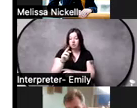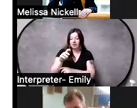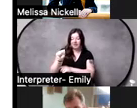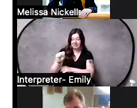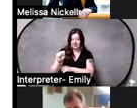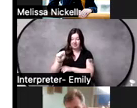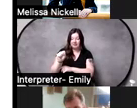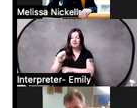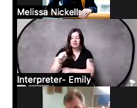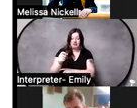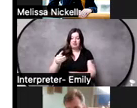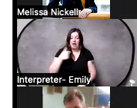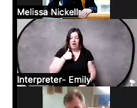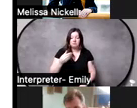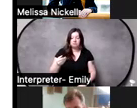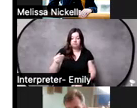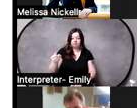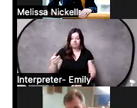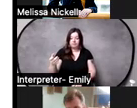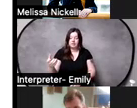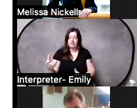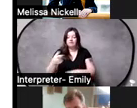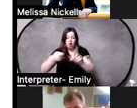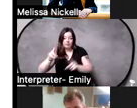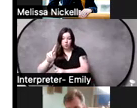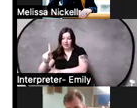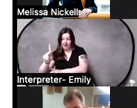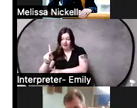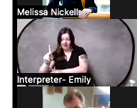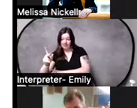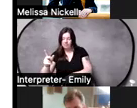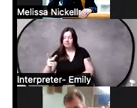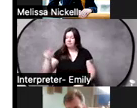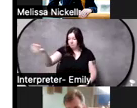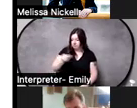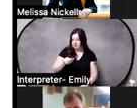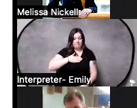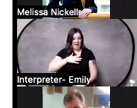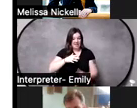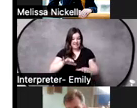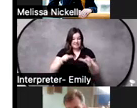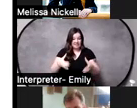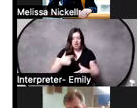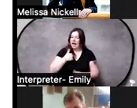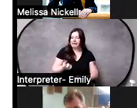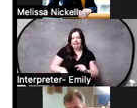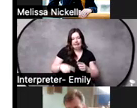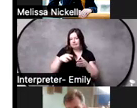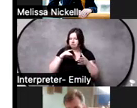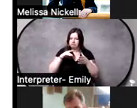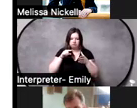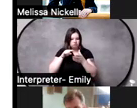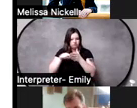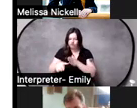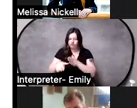that grant because obviously I have a conflict. So reviewers can look at other grants, but the process of reviewing grants it takes a lot of time.